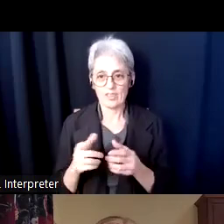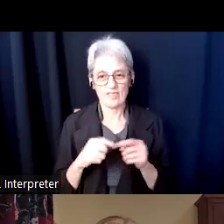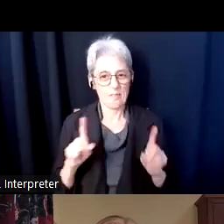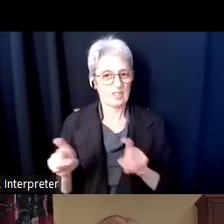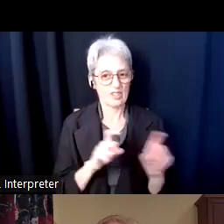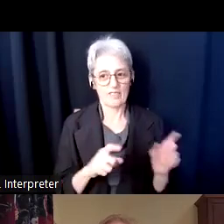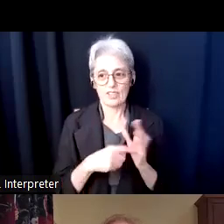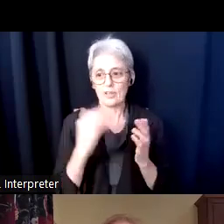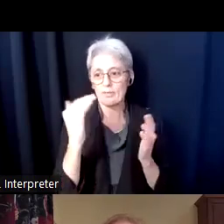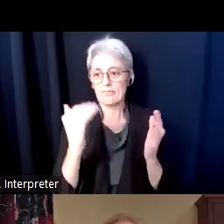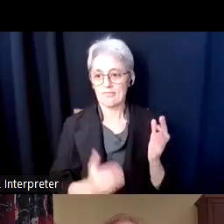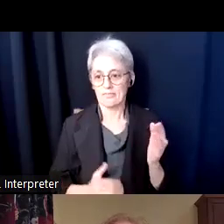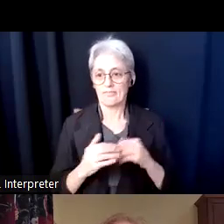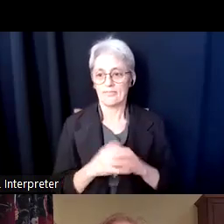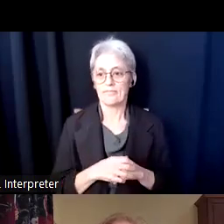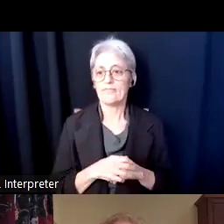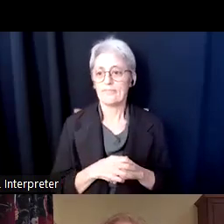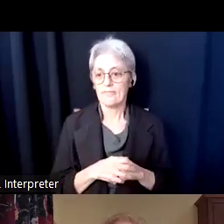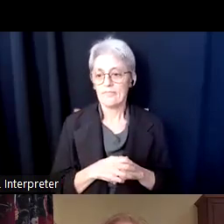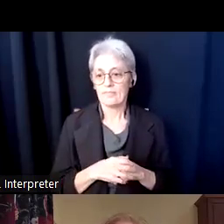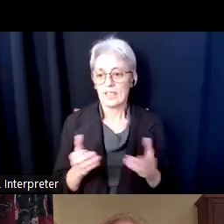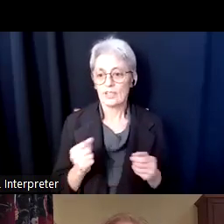be a resource. So we can go to the next slide.